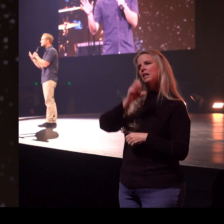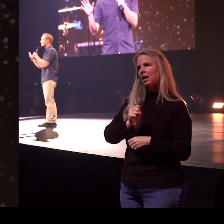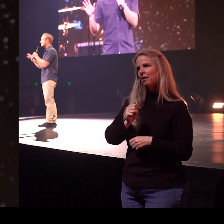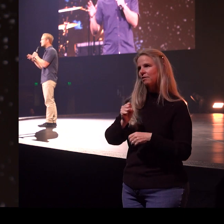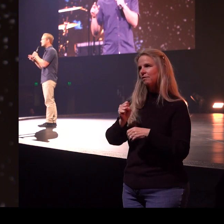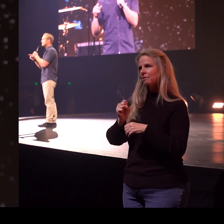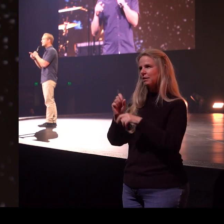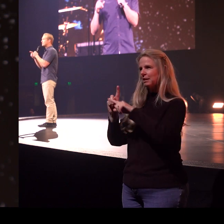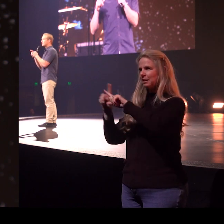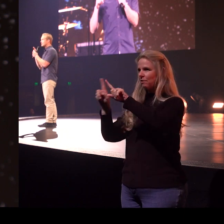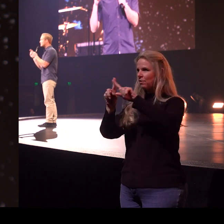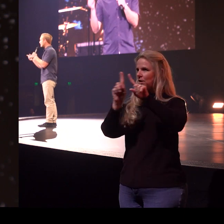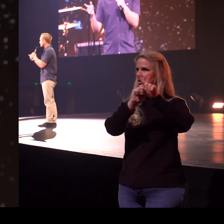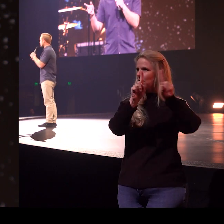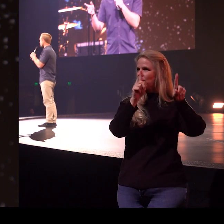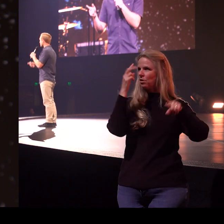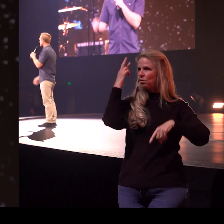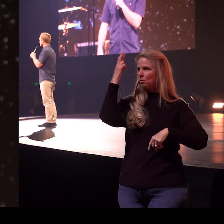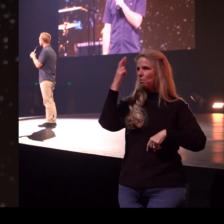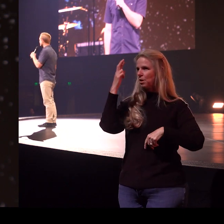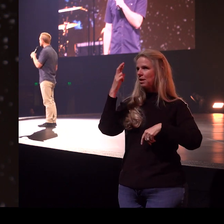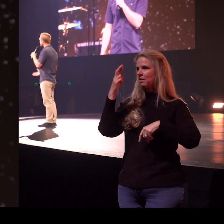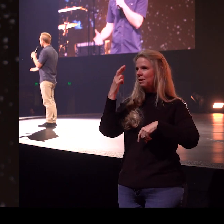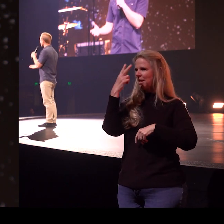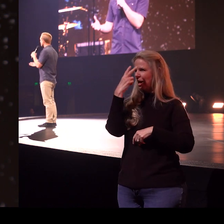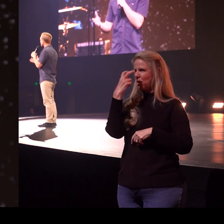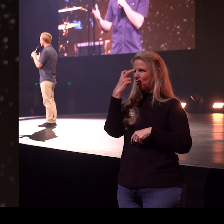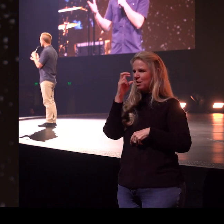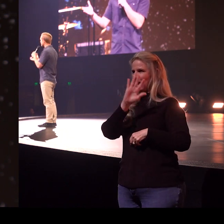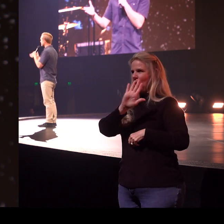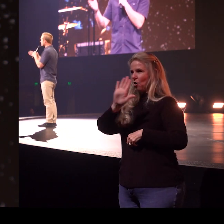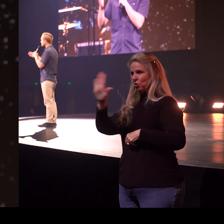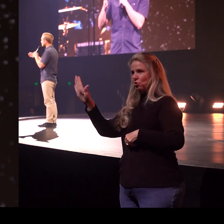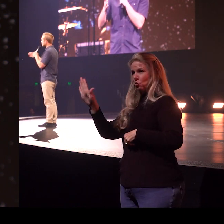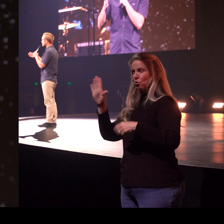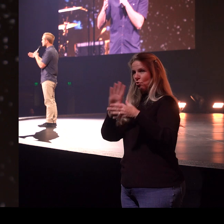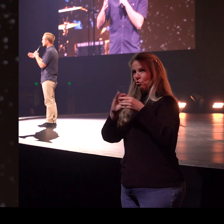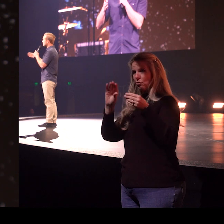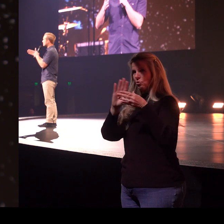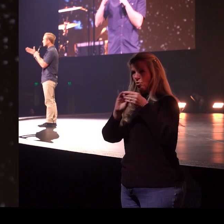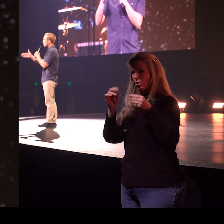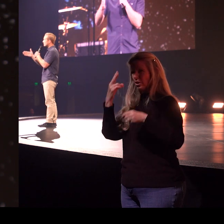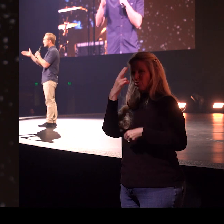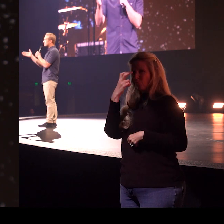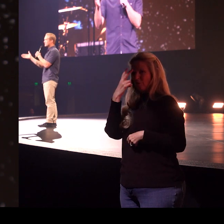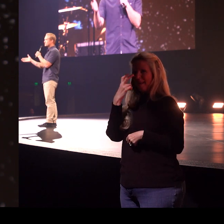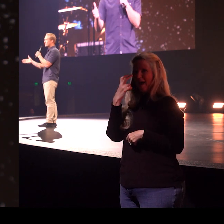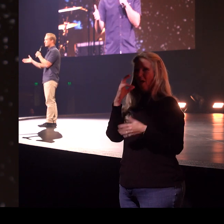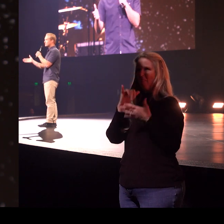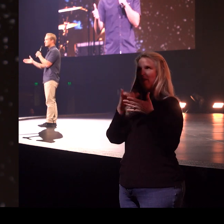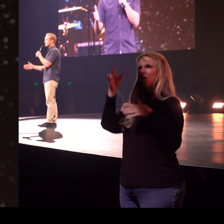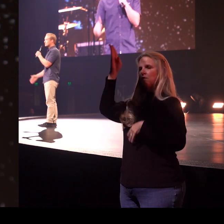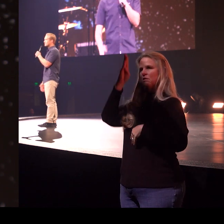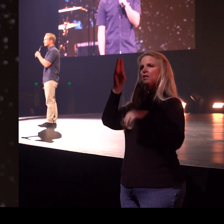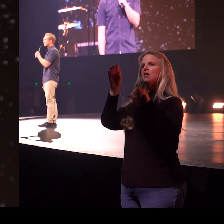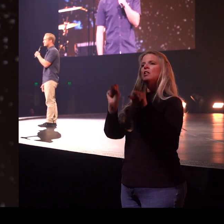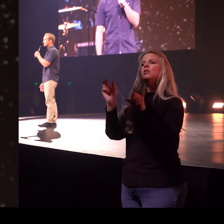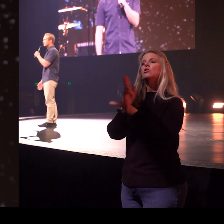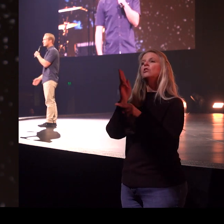different reasons, but that you doubt your story. You doubt that God can use your life